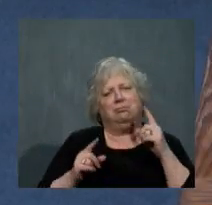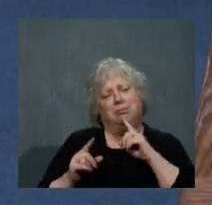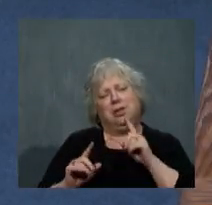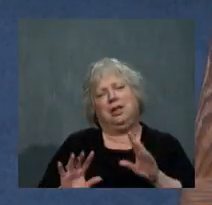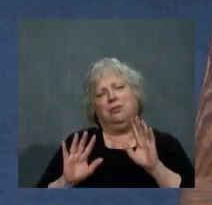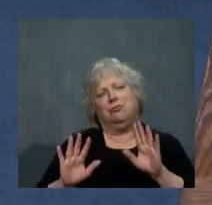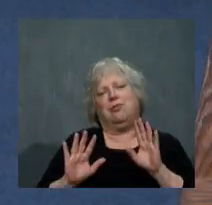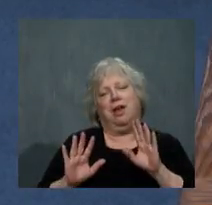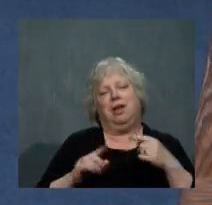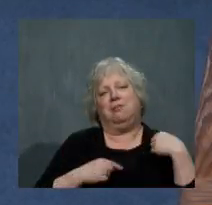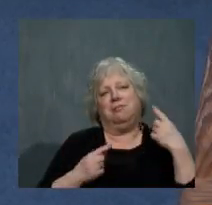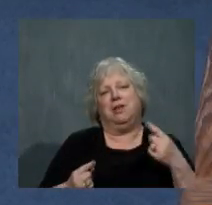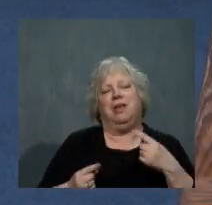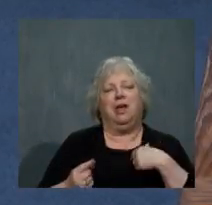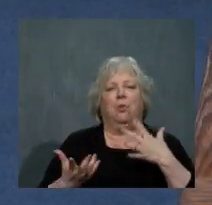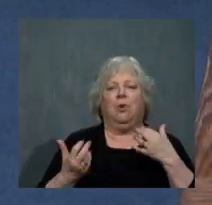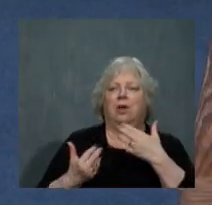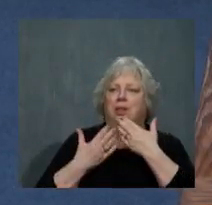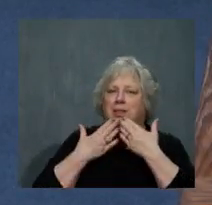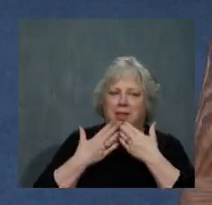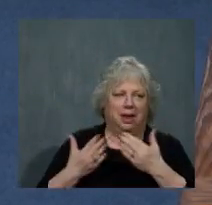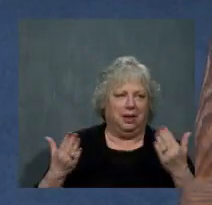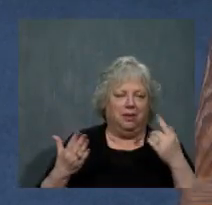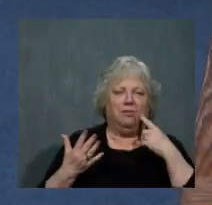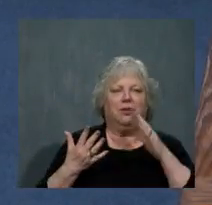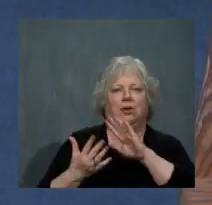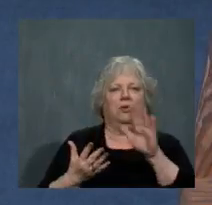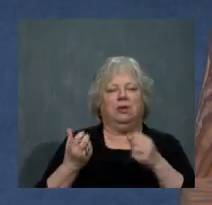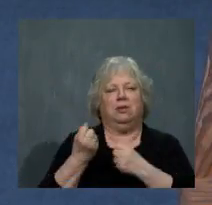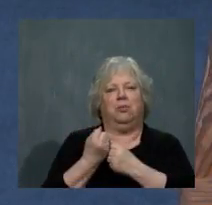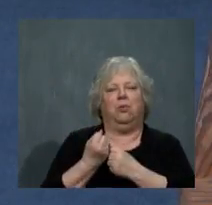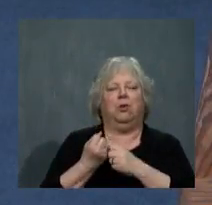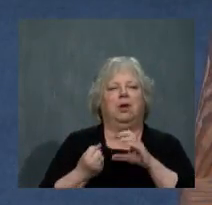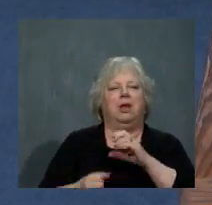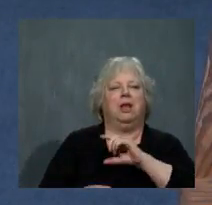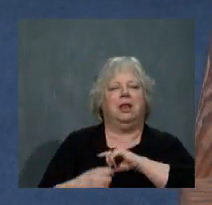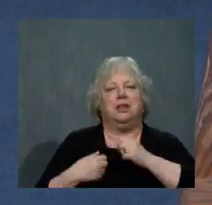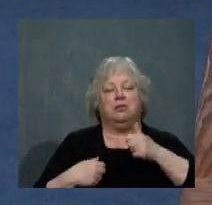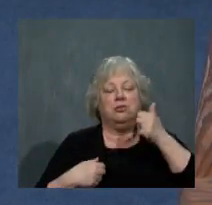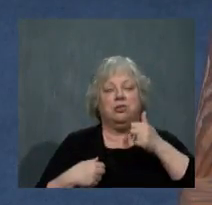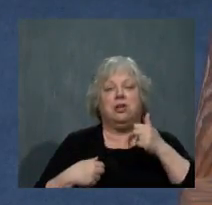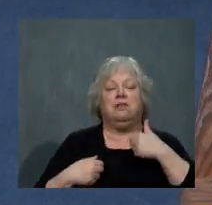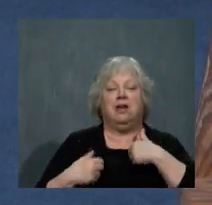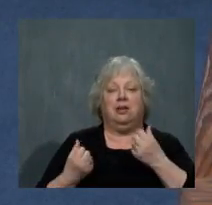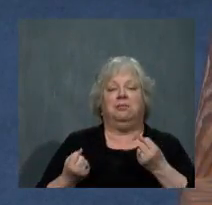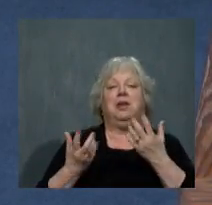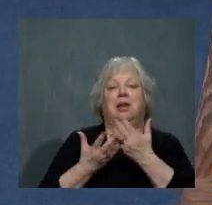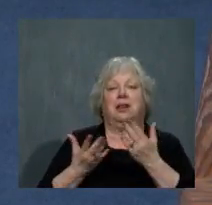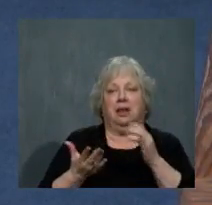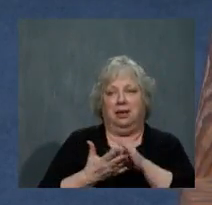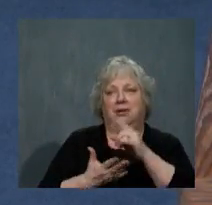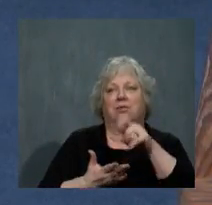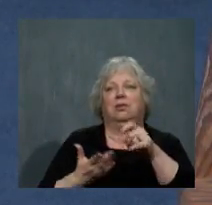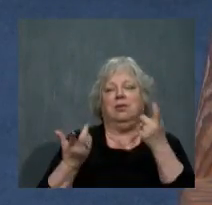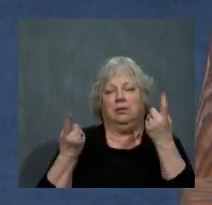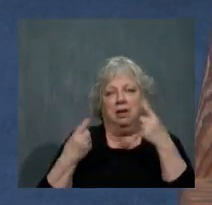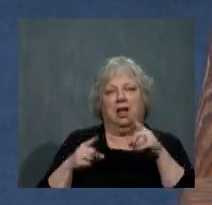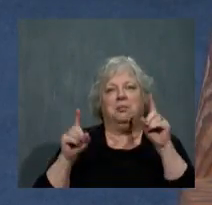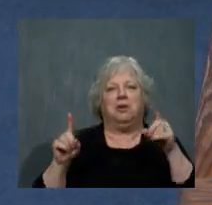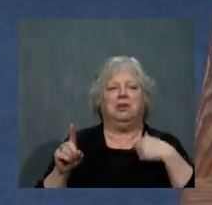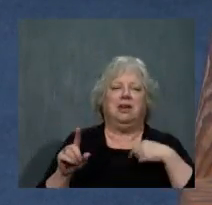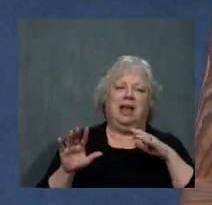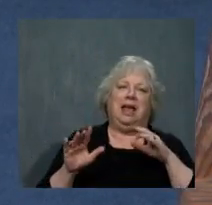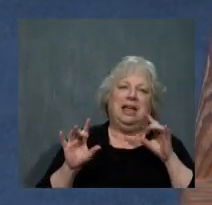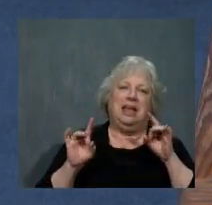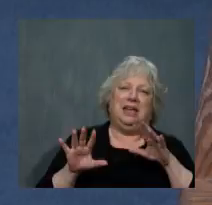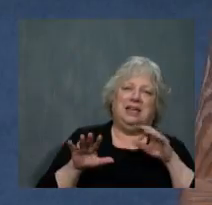I want to thank you guys for your support. The chief has a lot of things he's going to do, and I hate to have to leave him and give him some new people